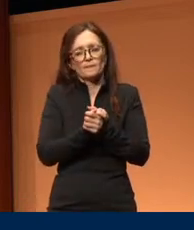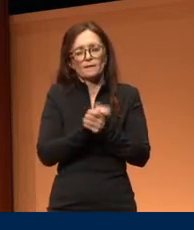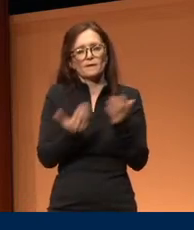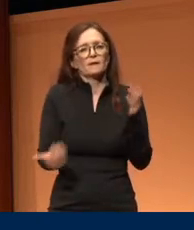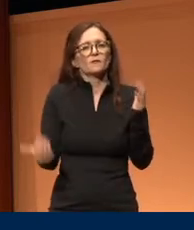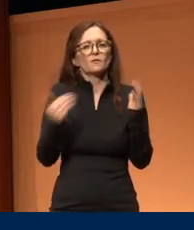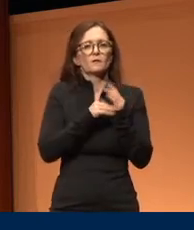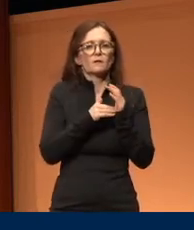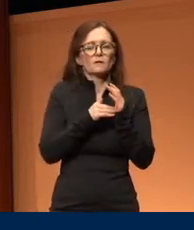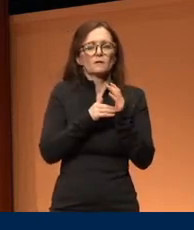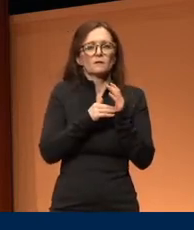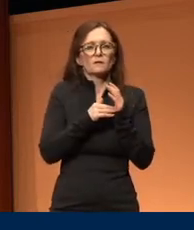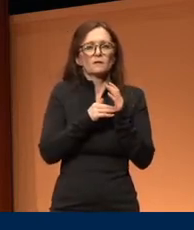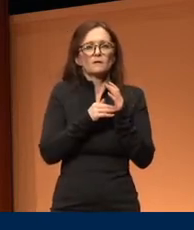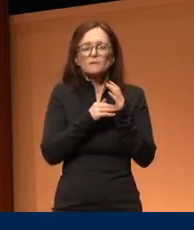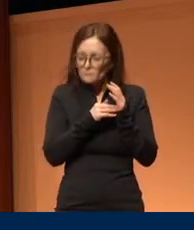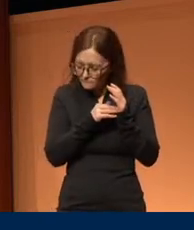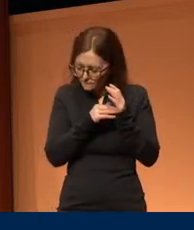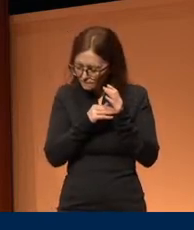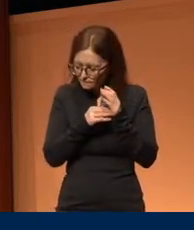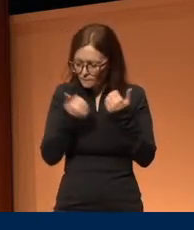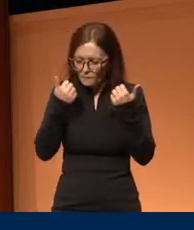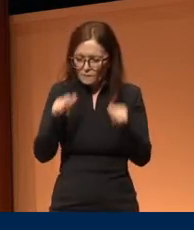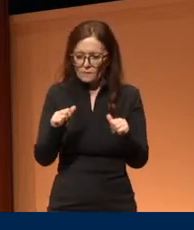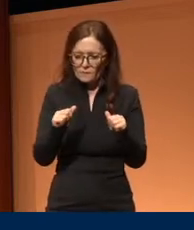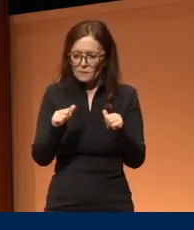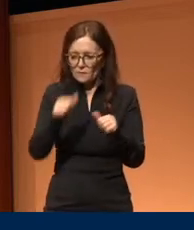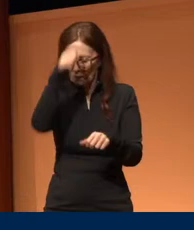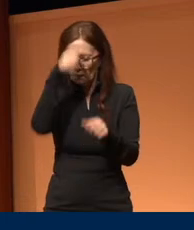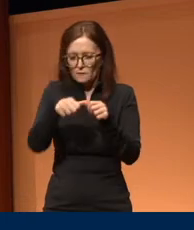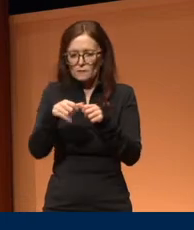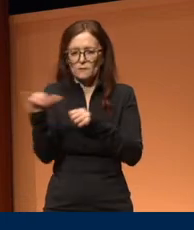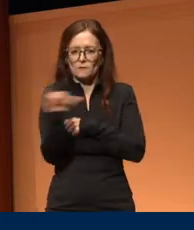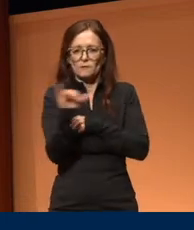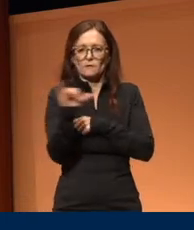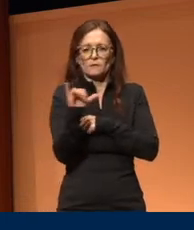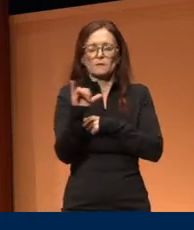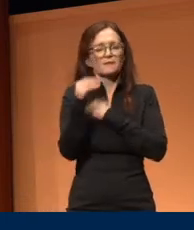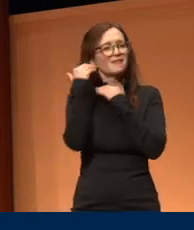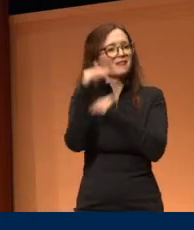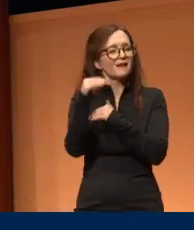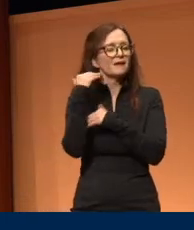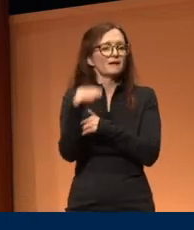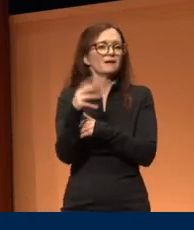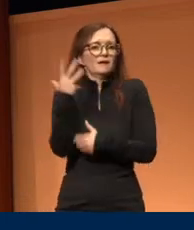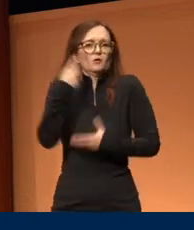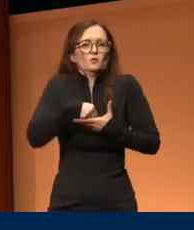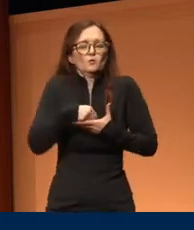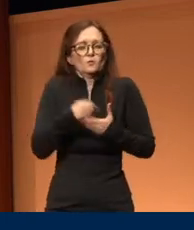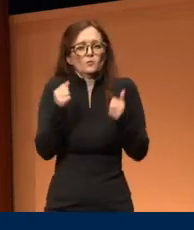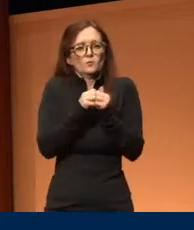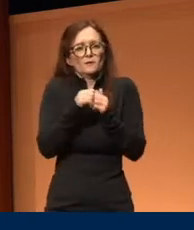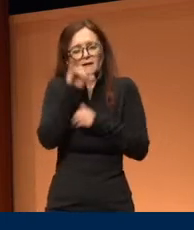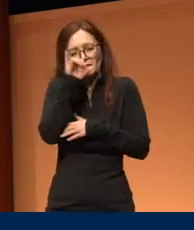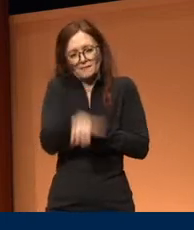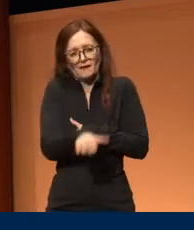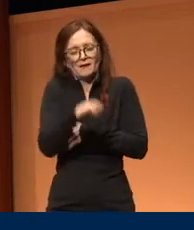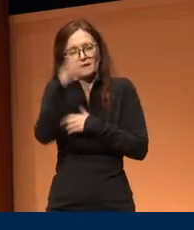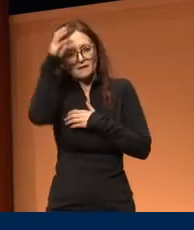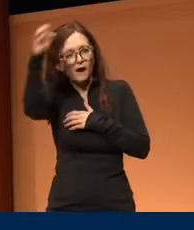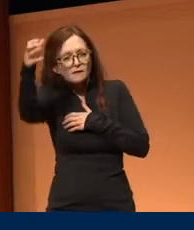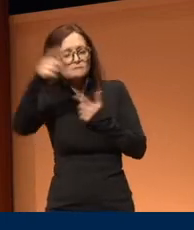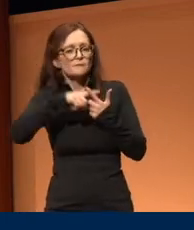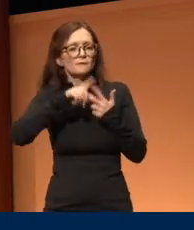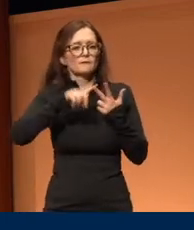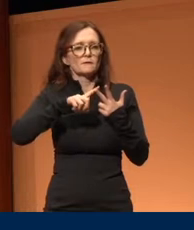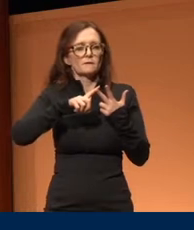Again, there's no guarantee. We would have to see and try. But remember also that there's rotation built in the concept, right? Like they're